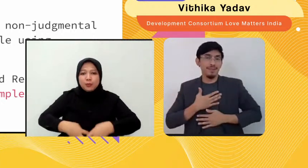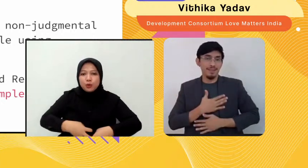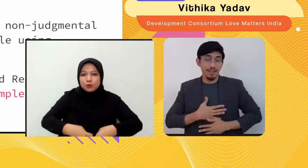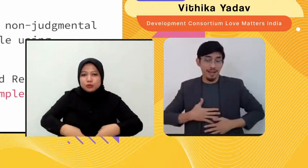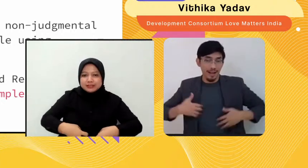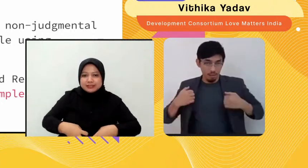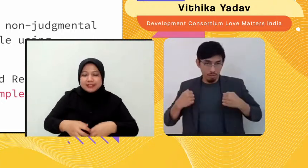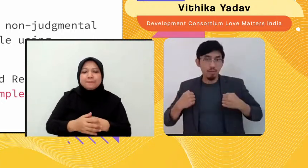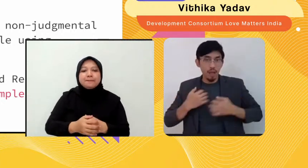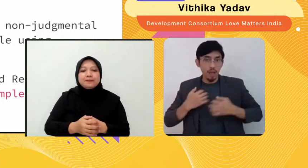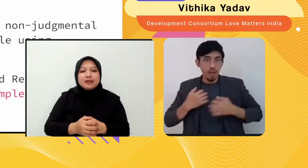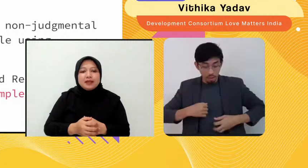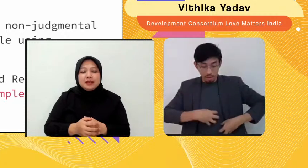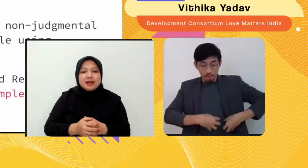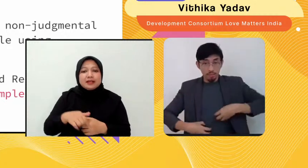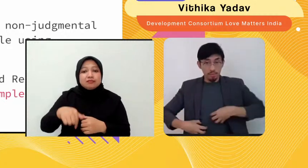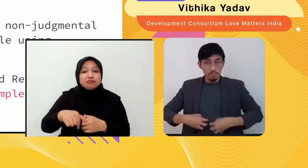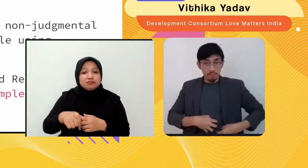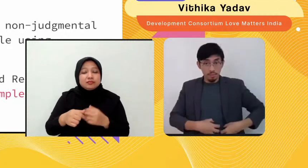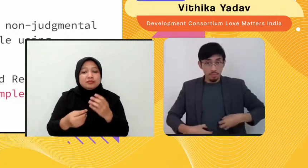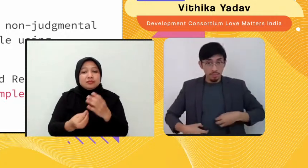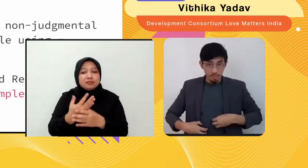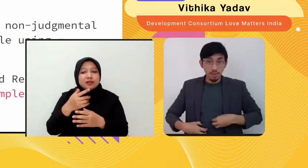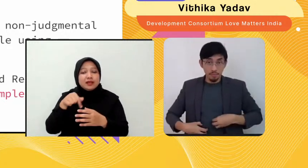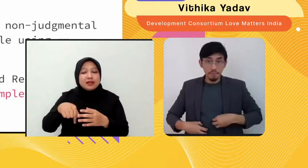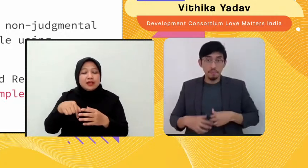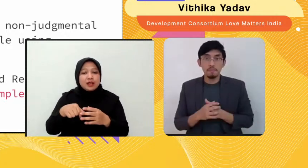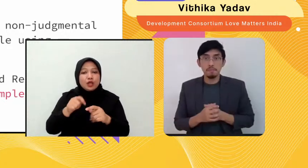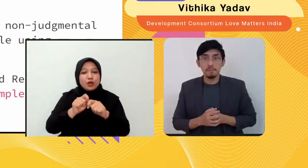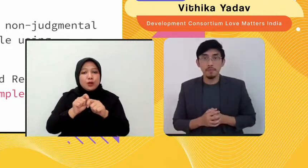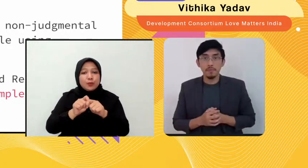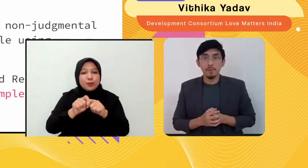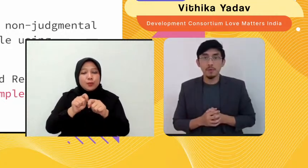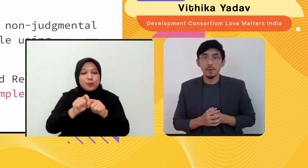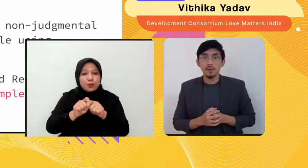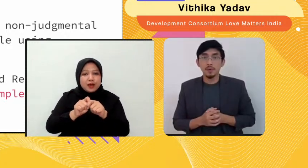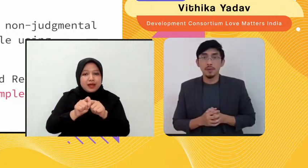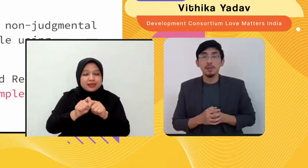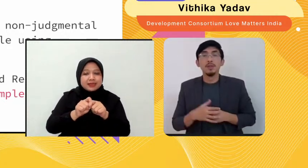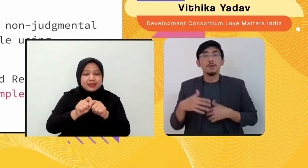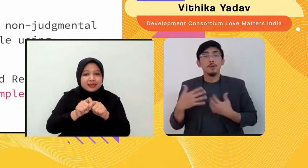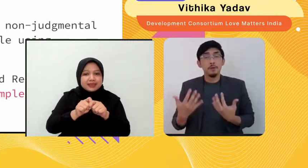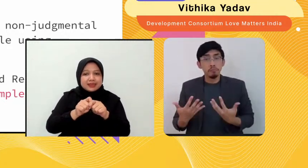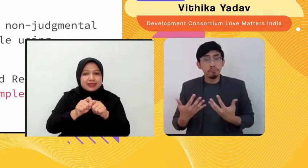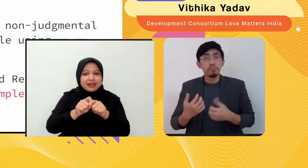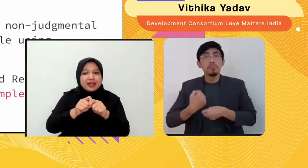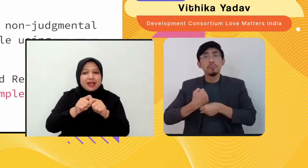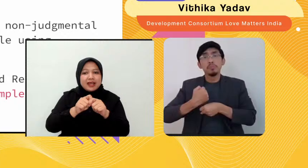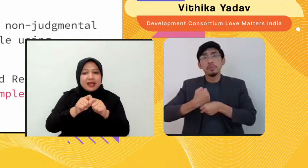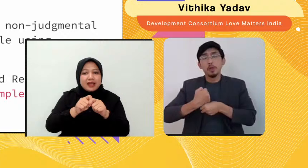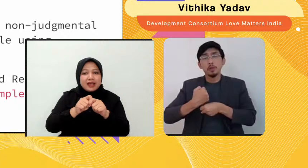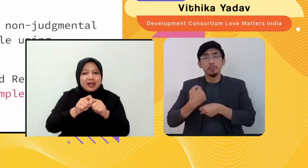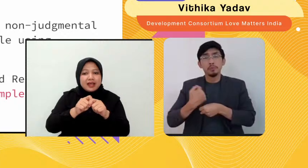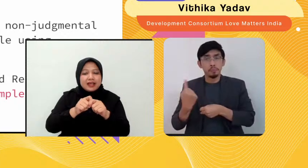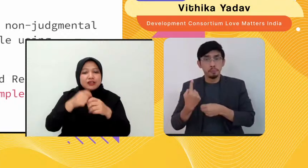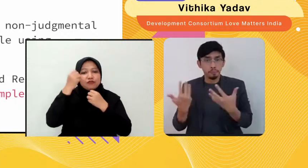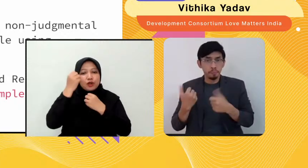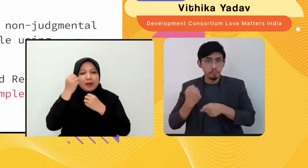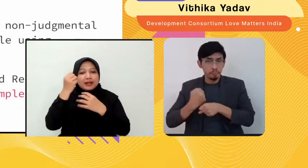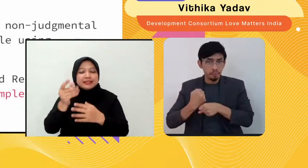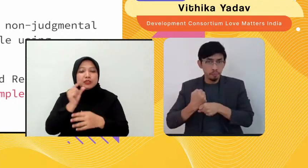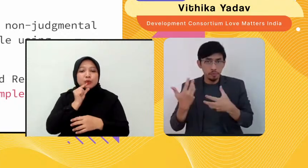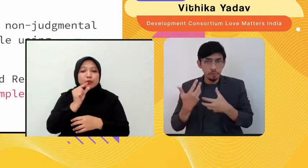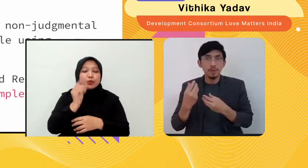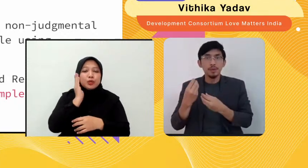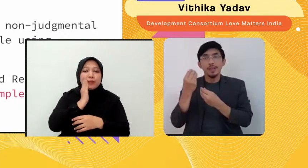we provide open and honest and pleasure positive, non-judgmental and fact-based, science-based information to young people. And